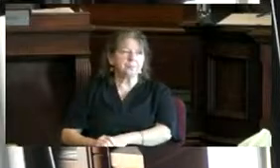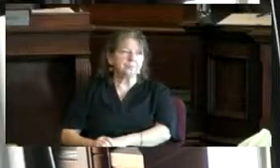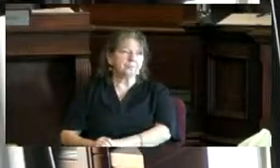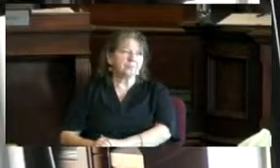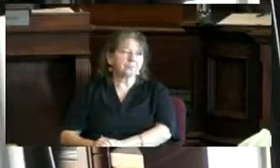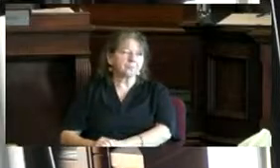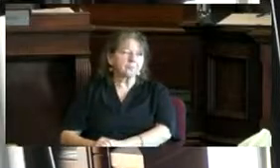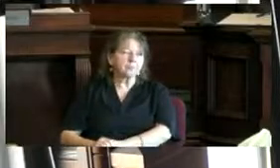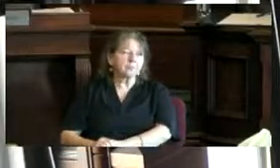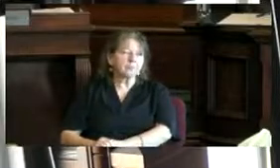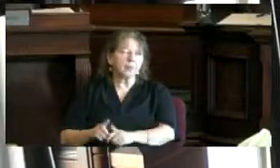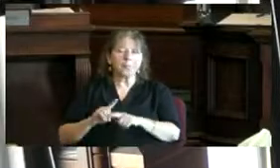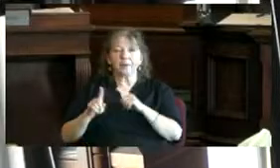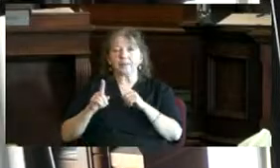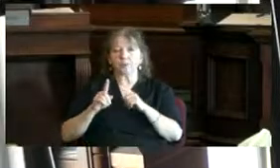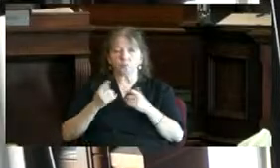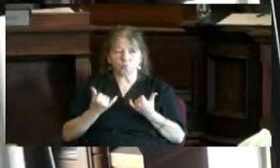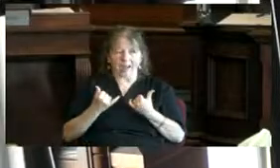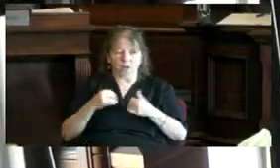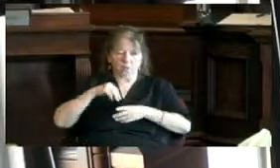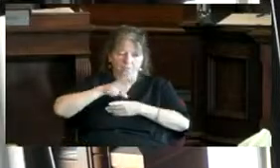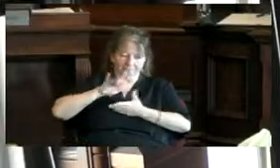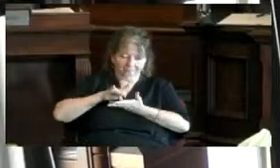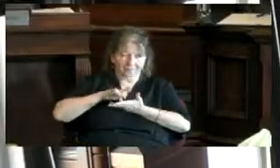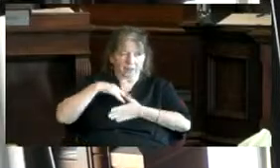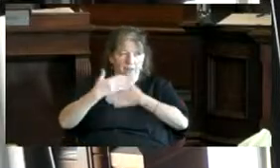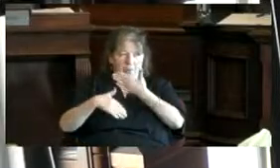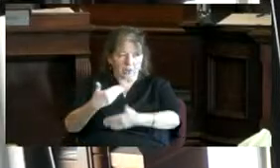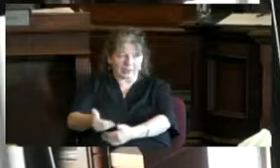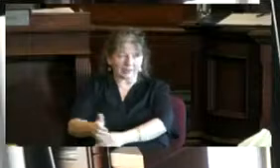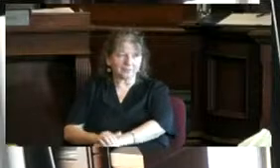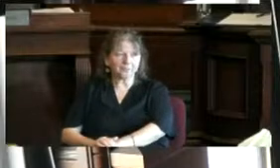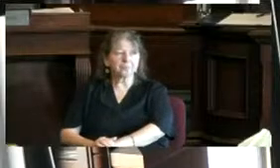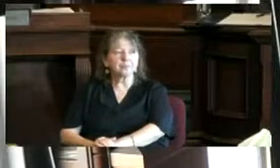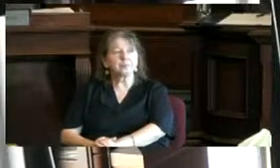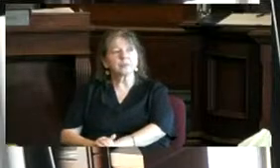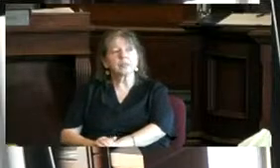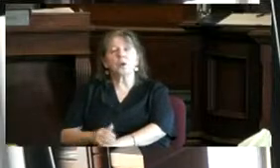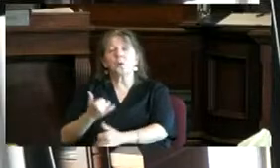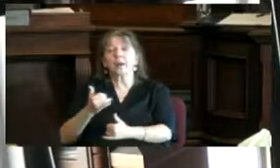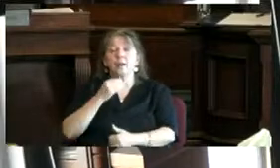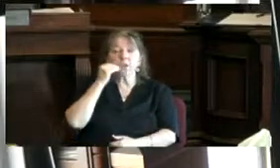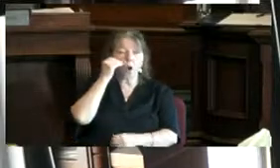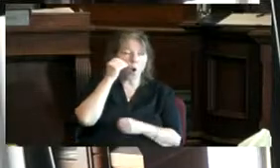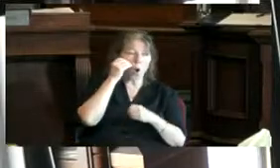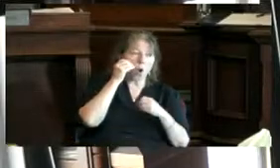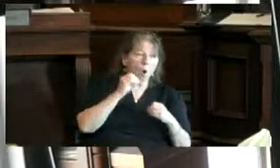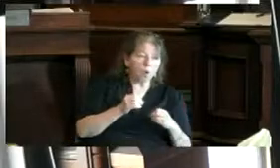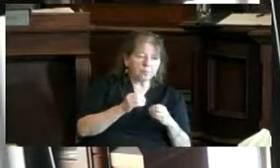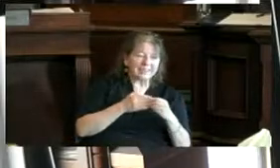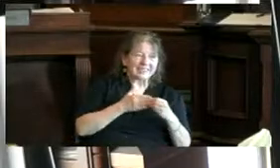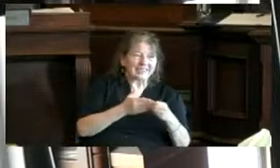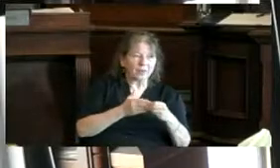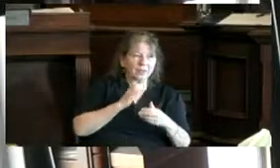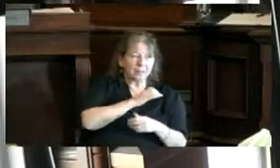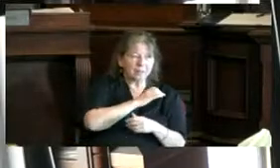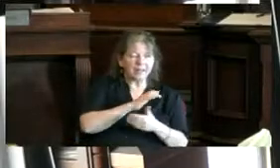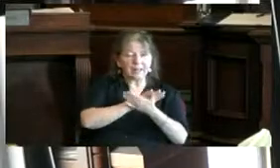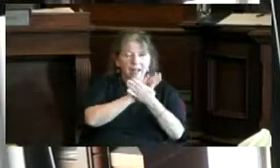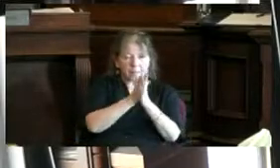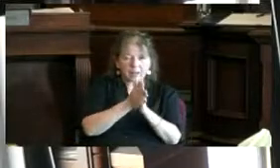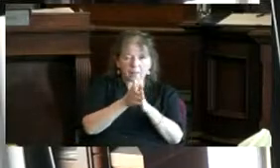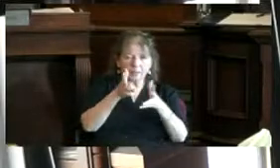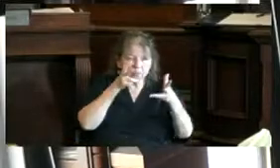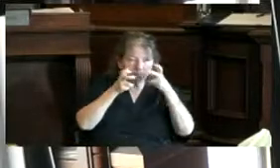it's a process right now. So while I sit on the Homeless Service Network Steering Committee and things like that, I'm becoming privy to a lot